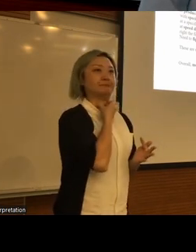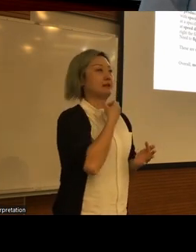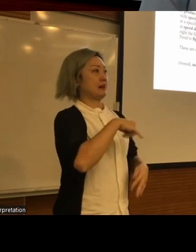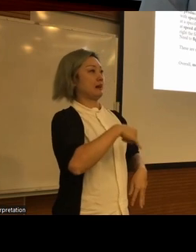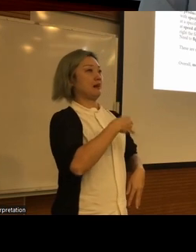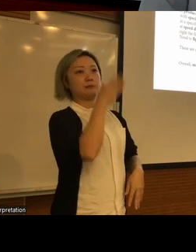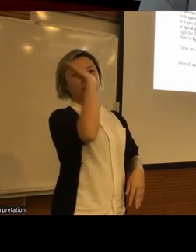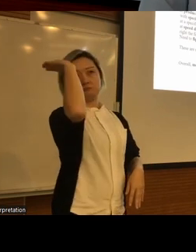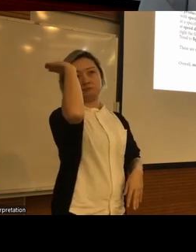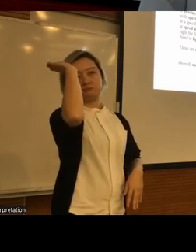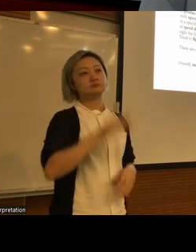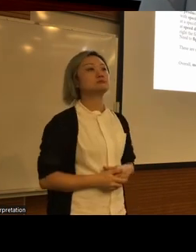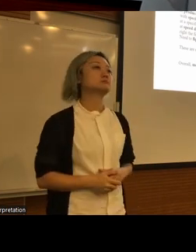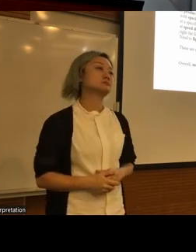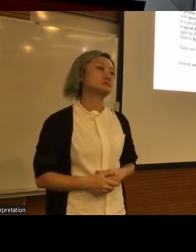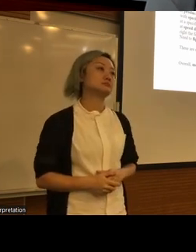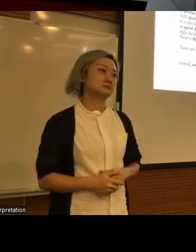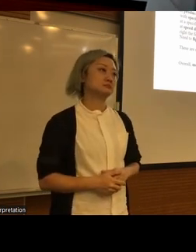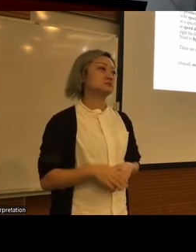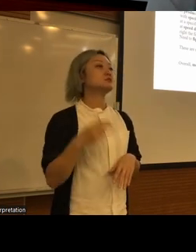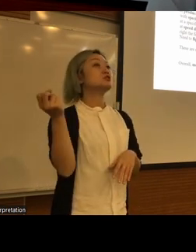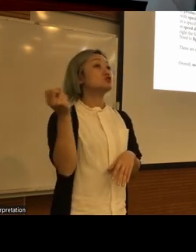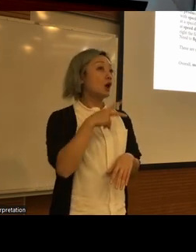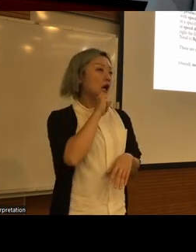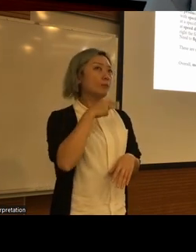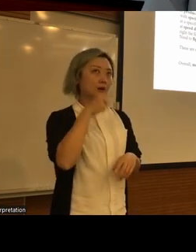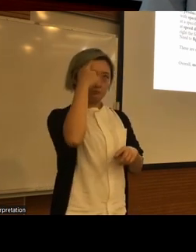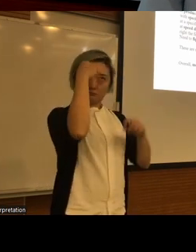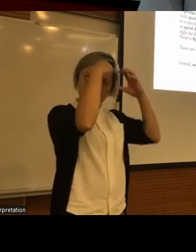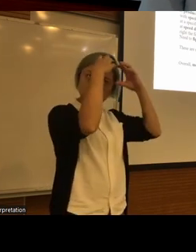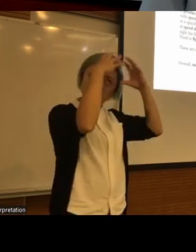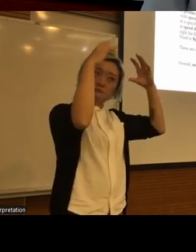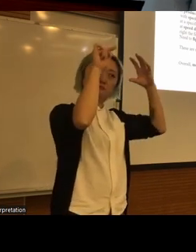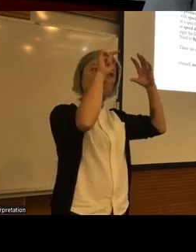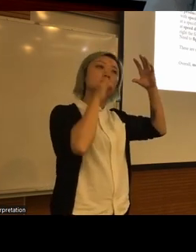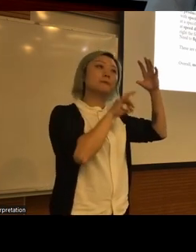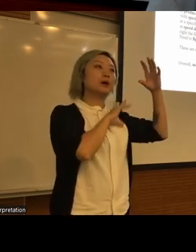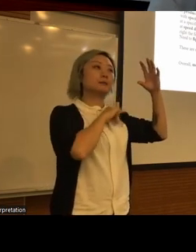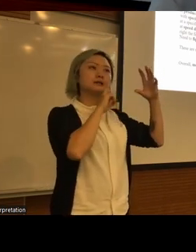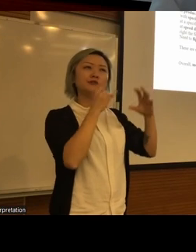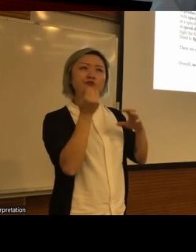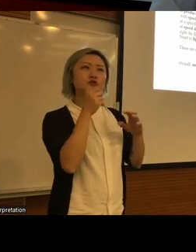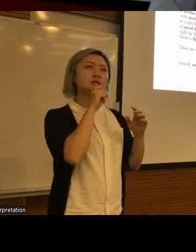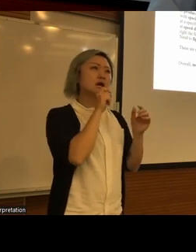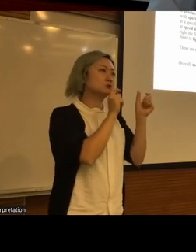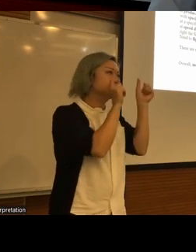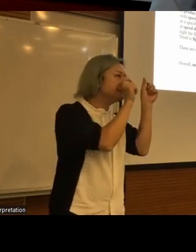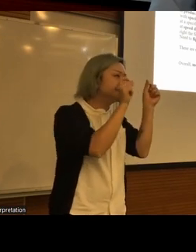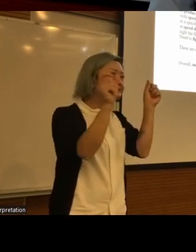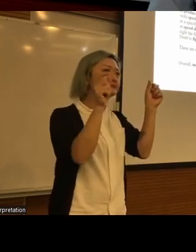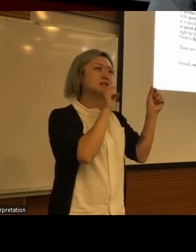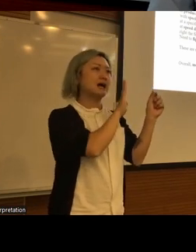And there is a need to fight interference. Interference is when structures and words from